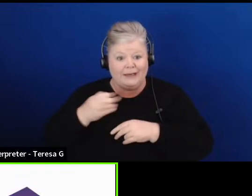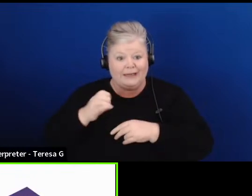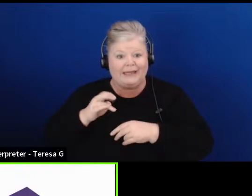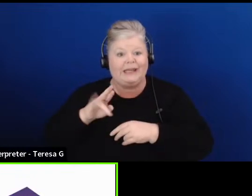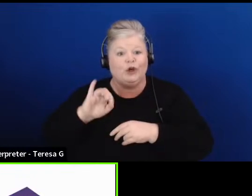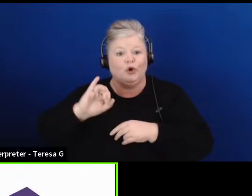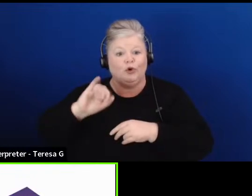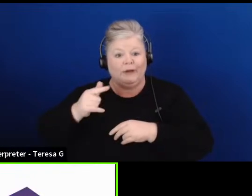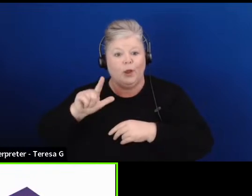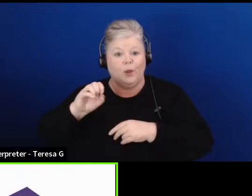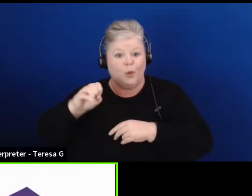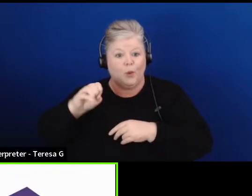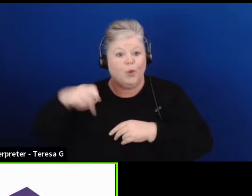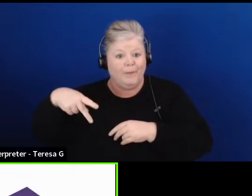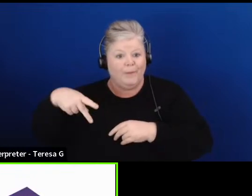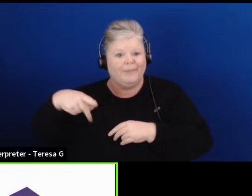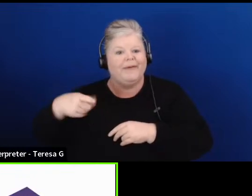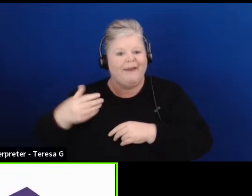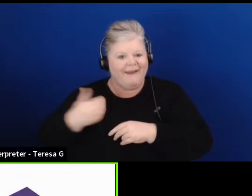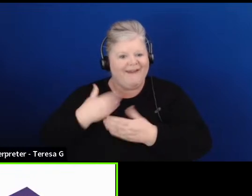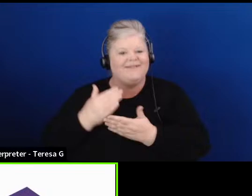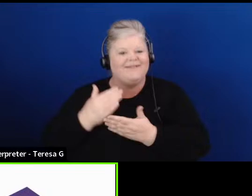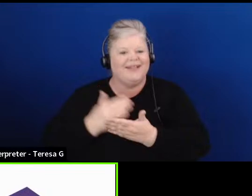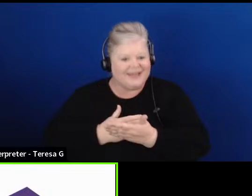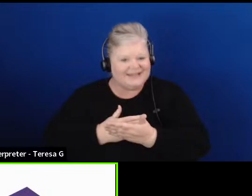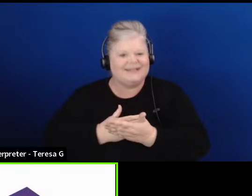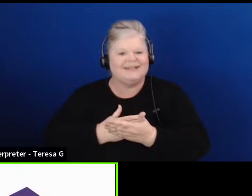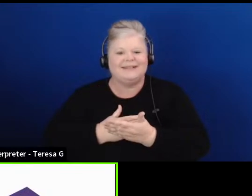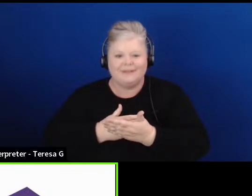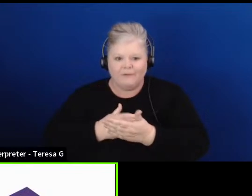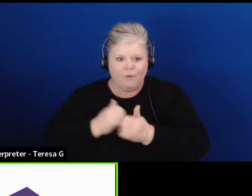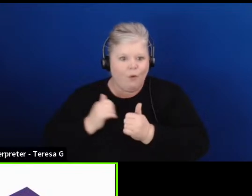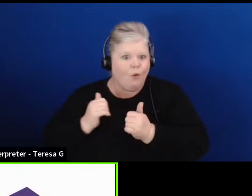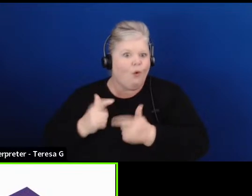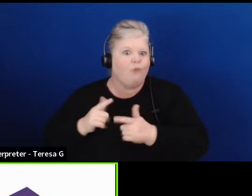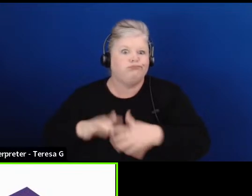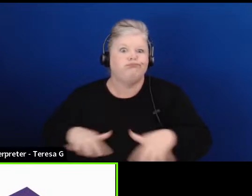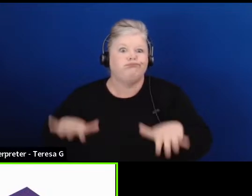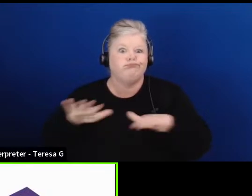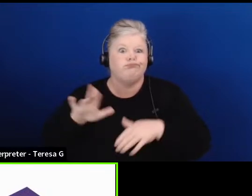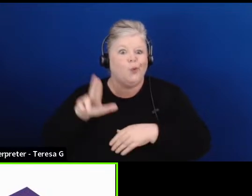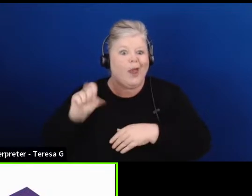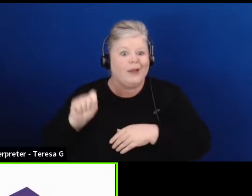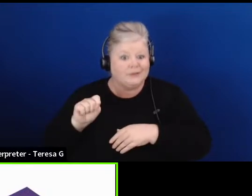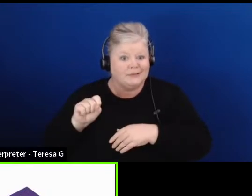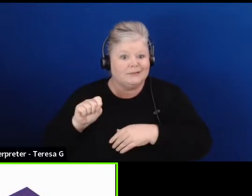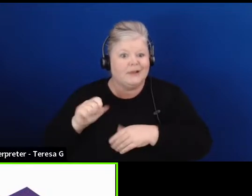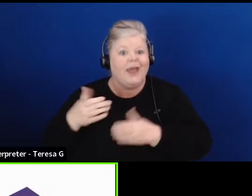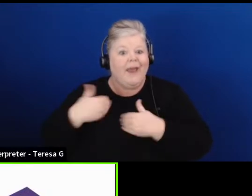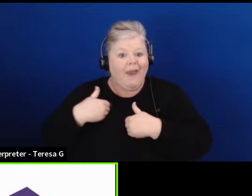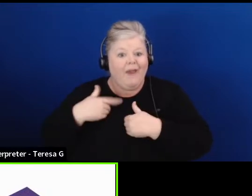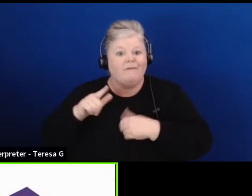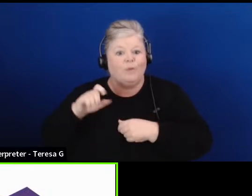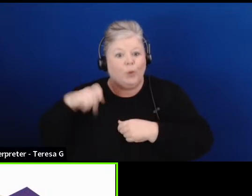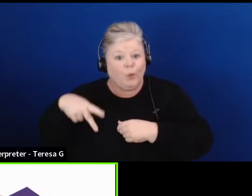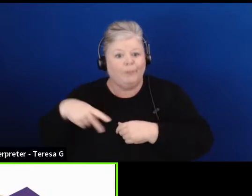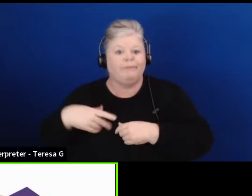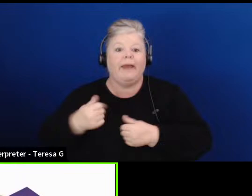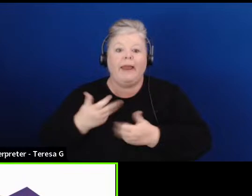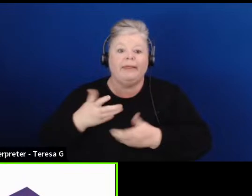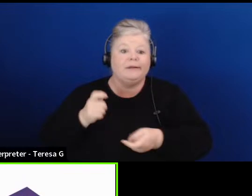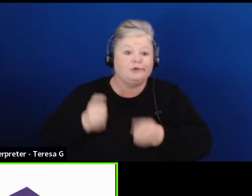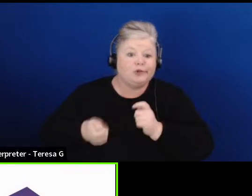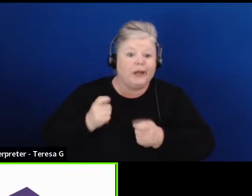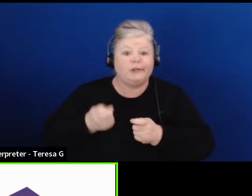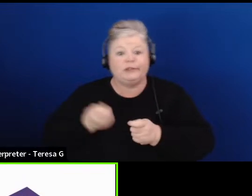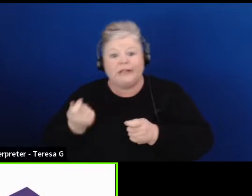a list of all the places throughout the country that are looped. And if there are any changes, additions, deletions,